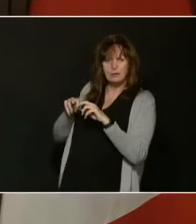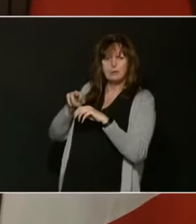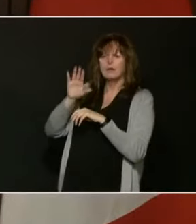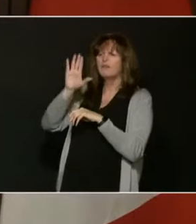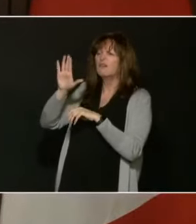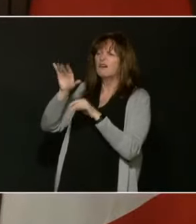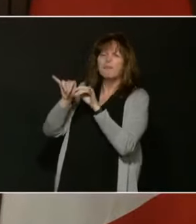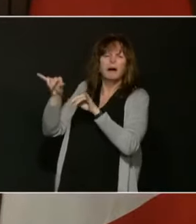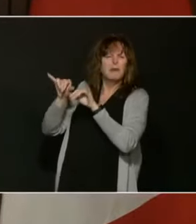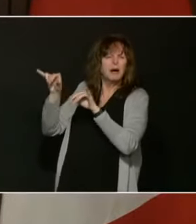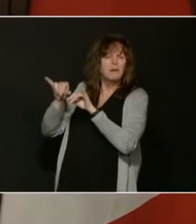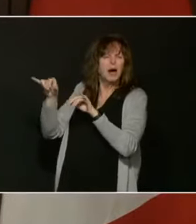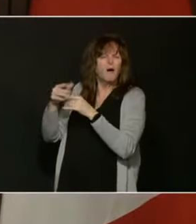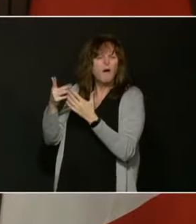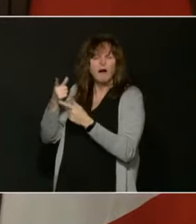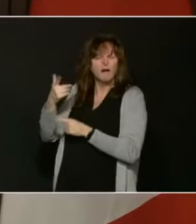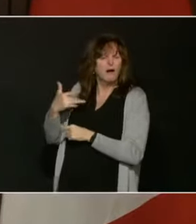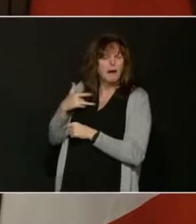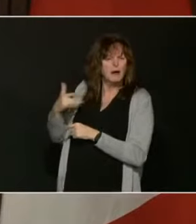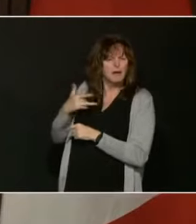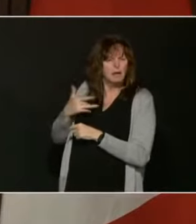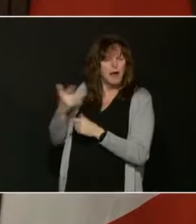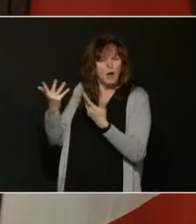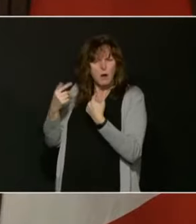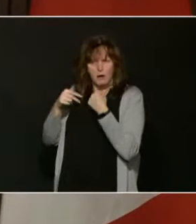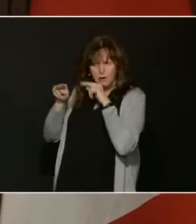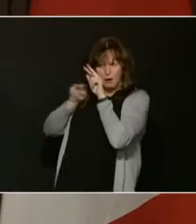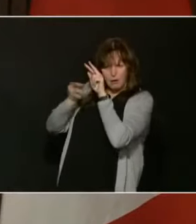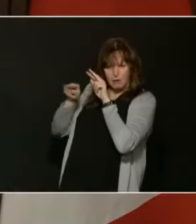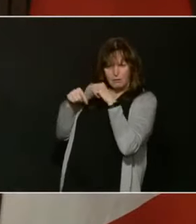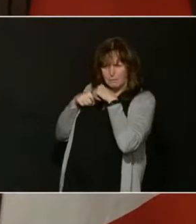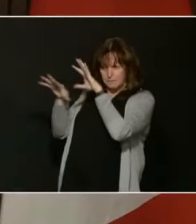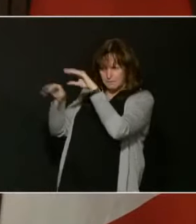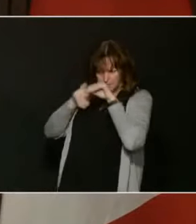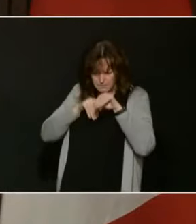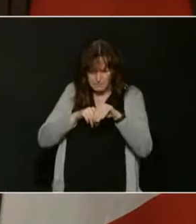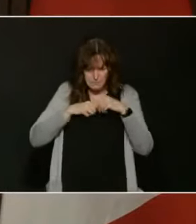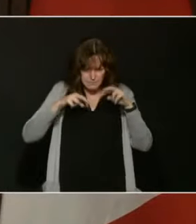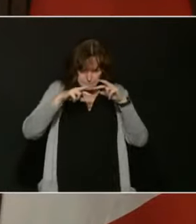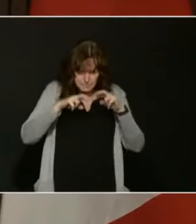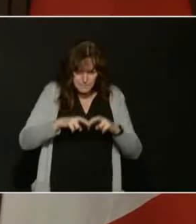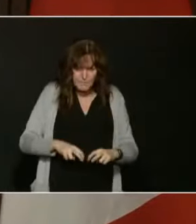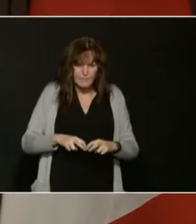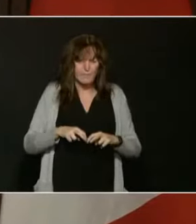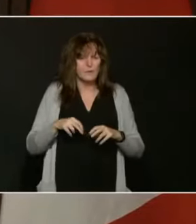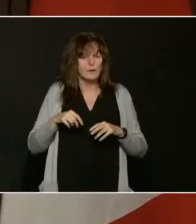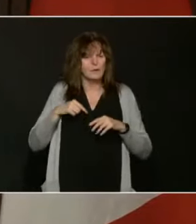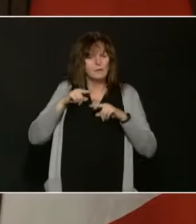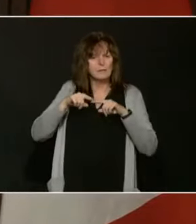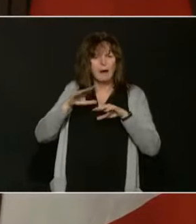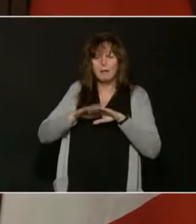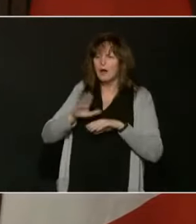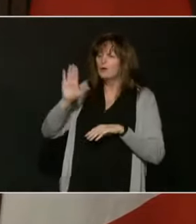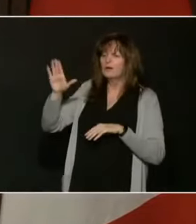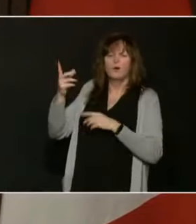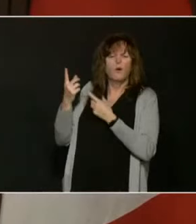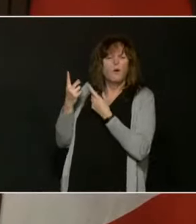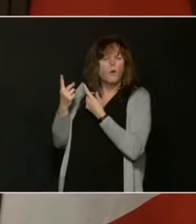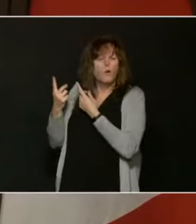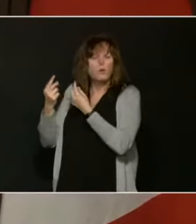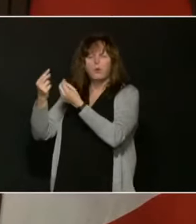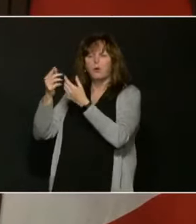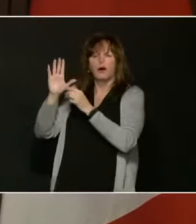different levels of public health interventions. So we have that little bit of uncertainty to deal with, although it is clear that they are